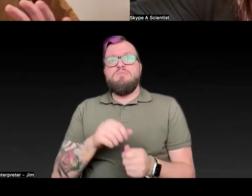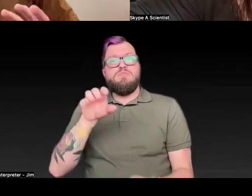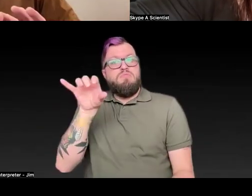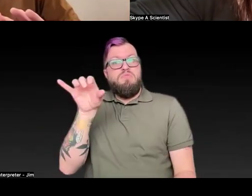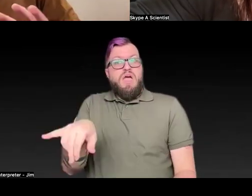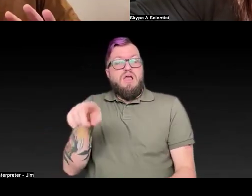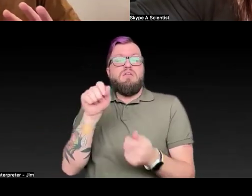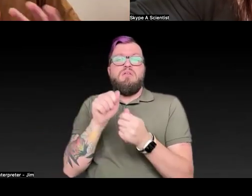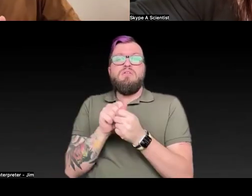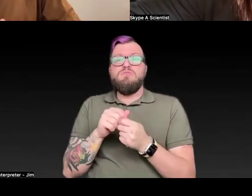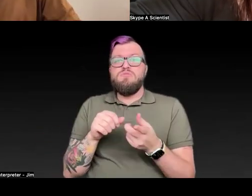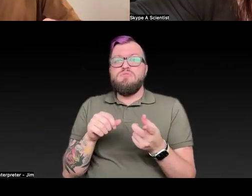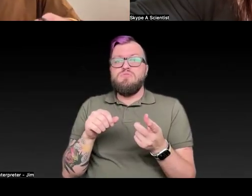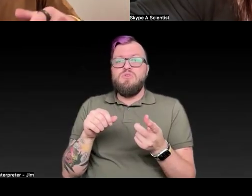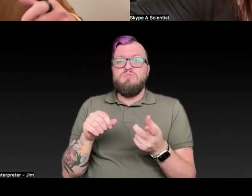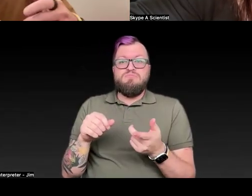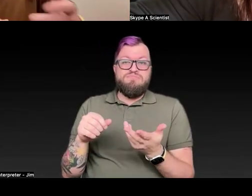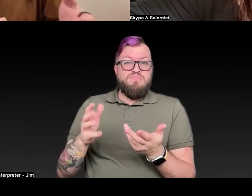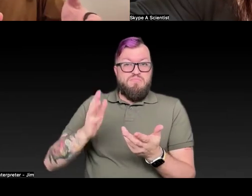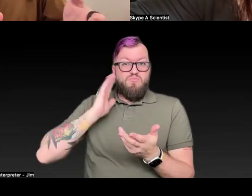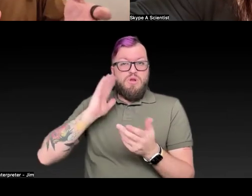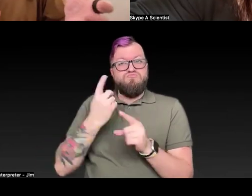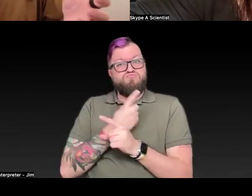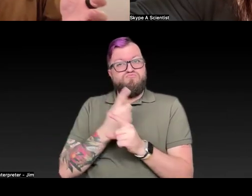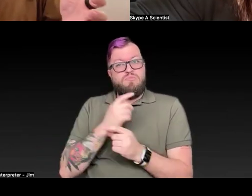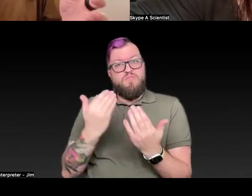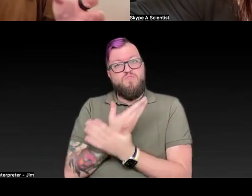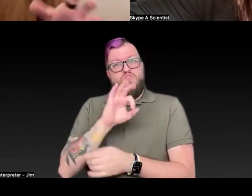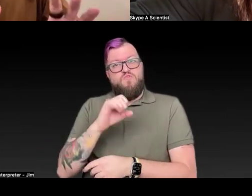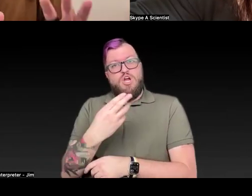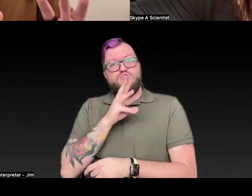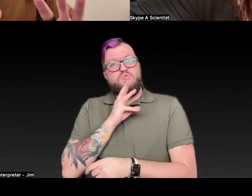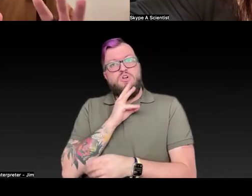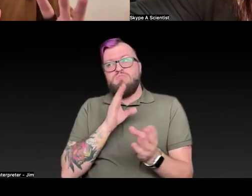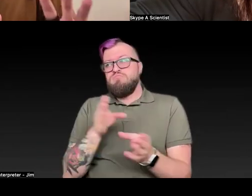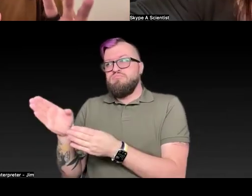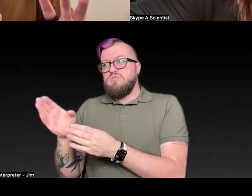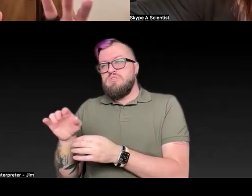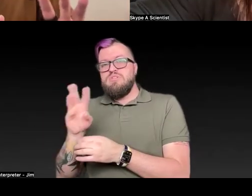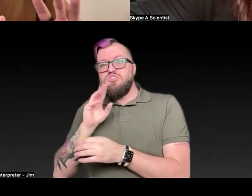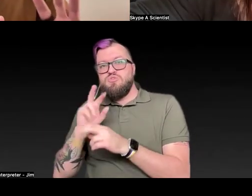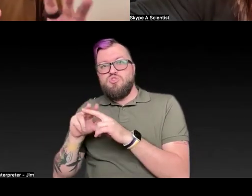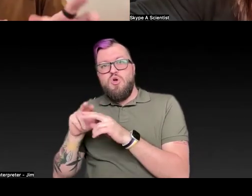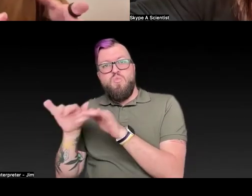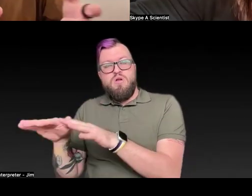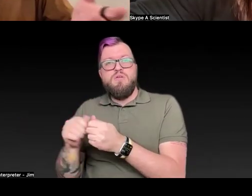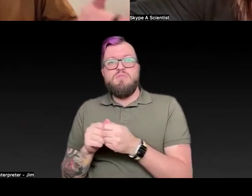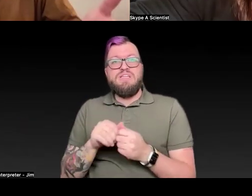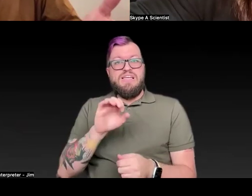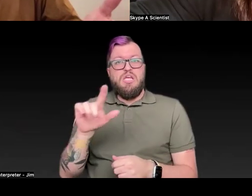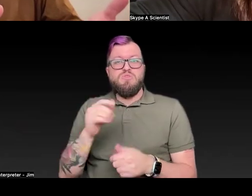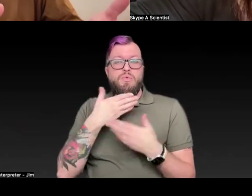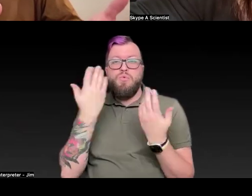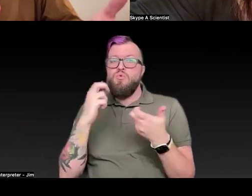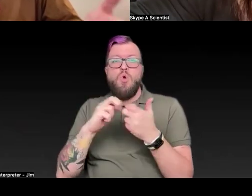traditionally been eaten pretty regularly. Eels, though, don't have a problem with medieval dams. They seem to thrive. They can, like I said, eels